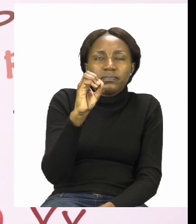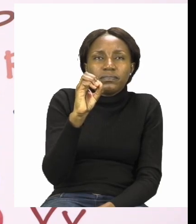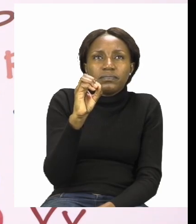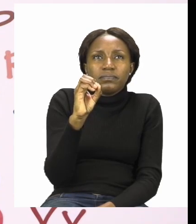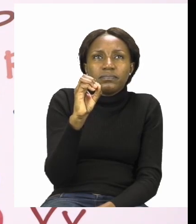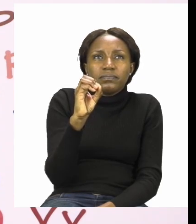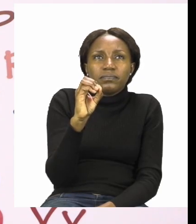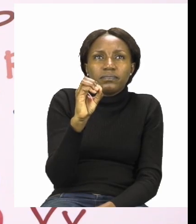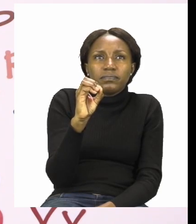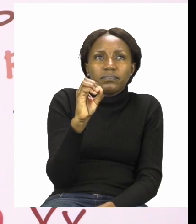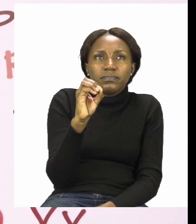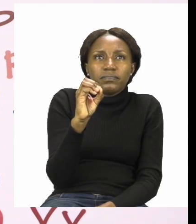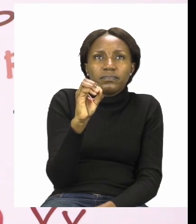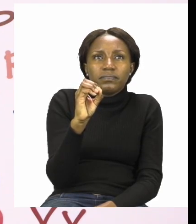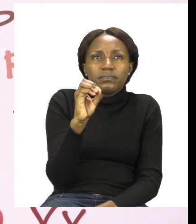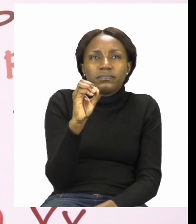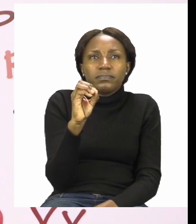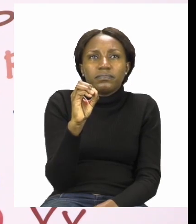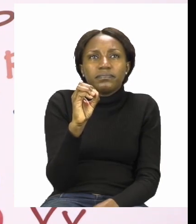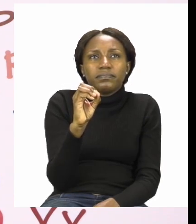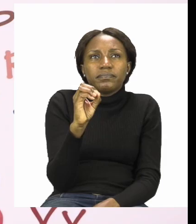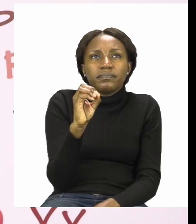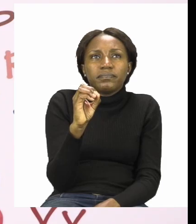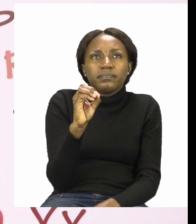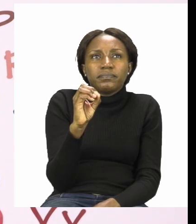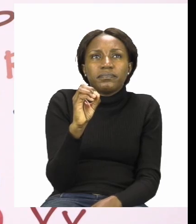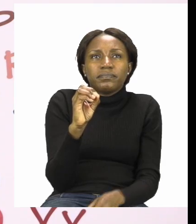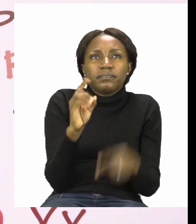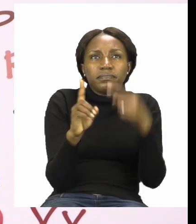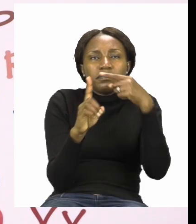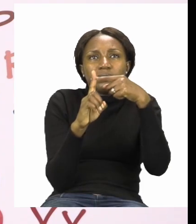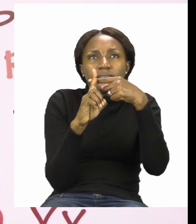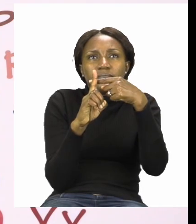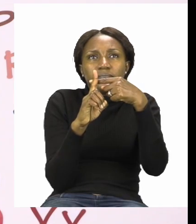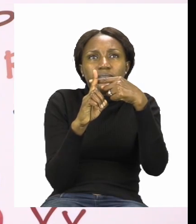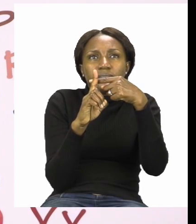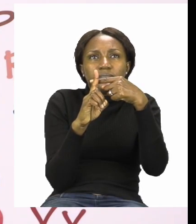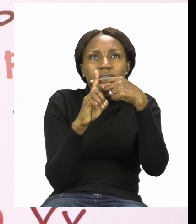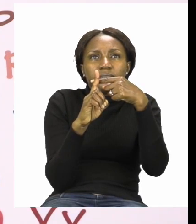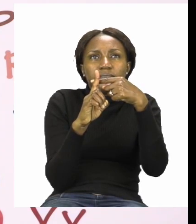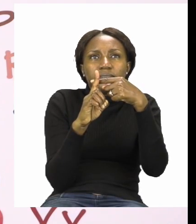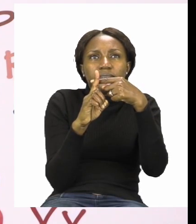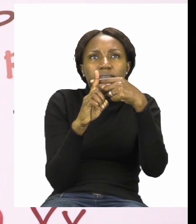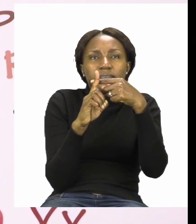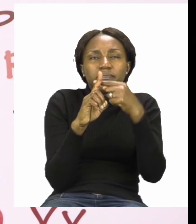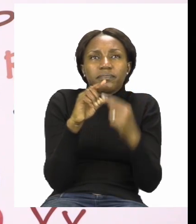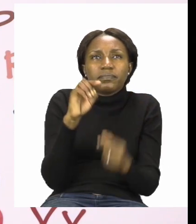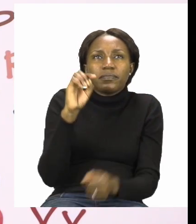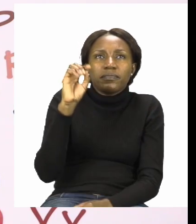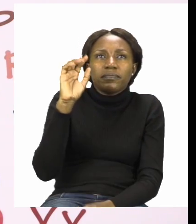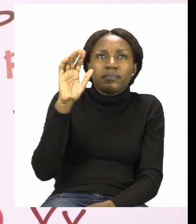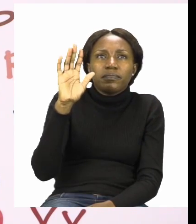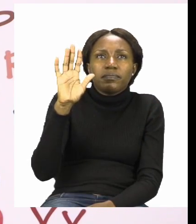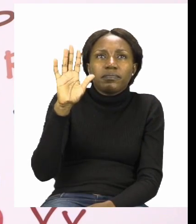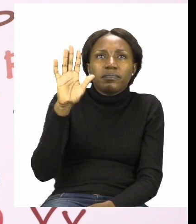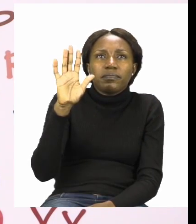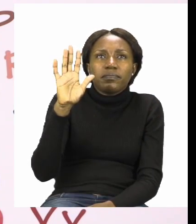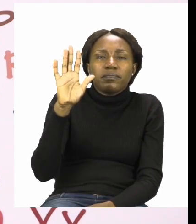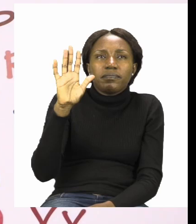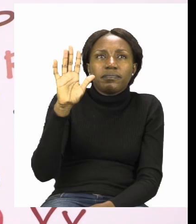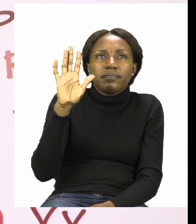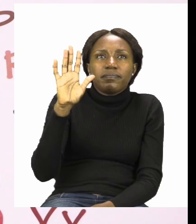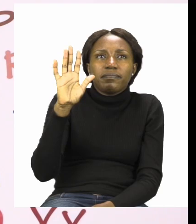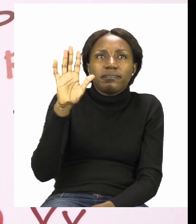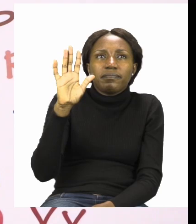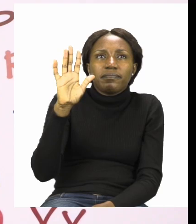have 10, and now we are adding plus. Then Mrs. Unit's friend